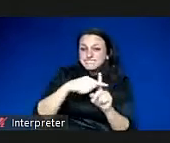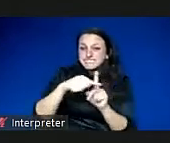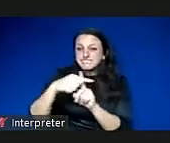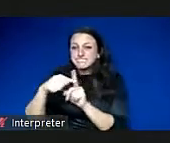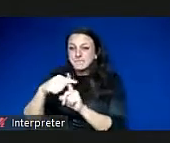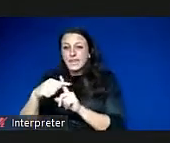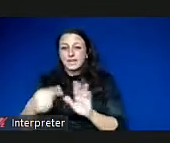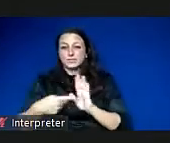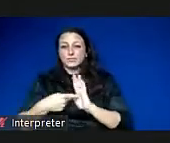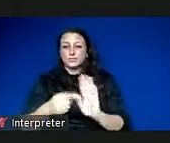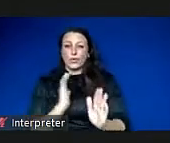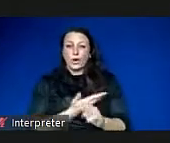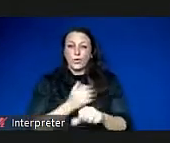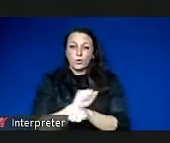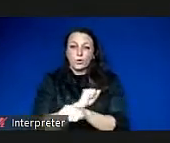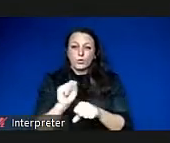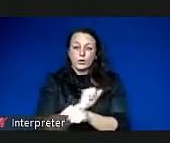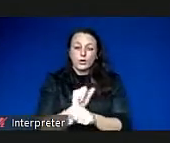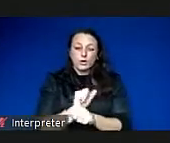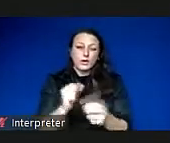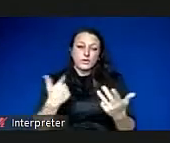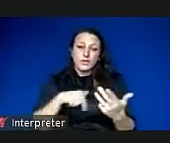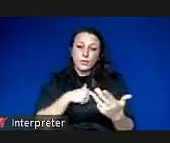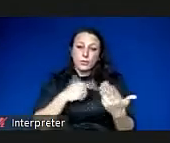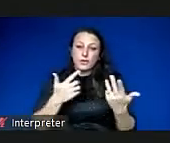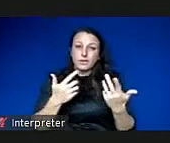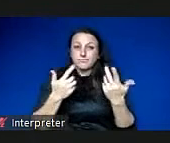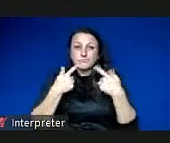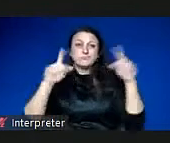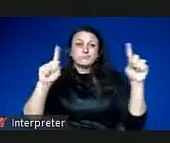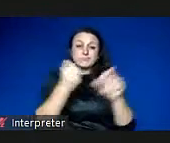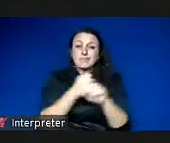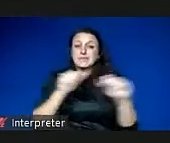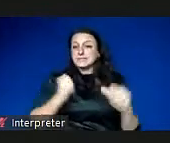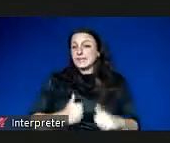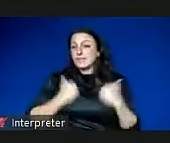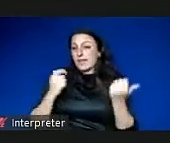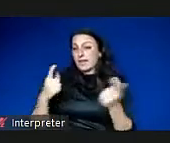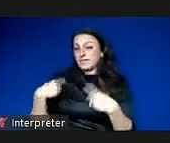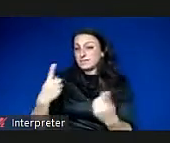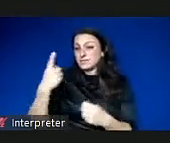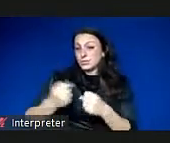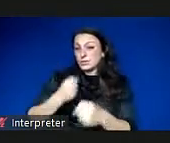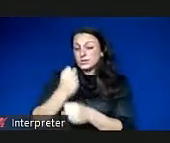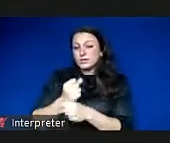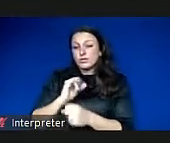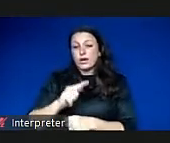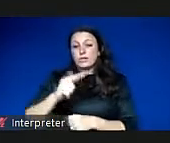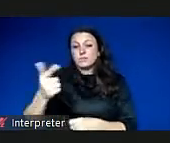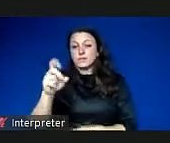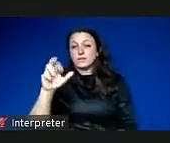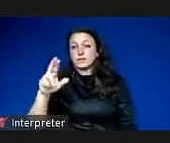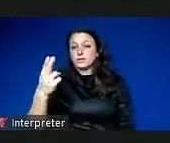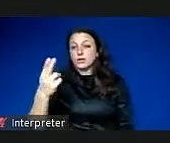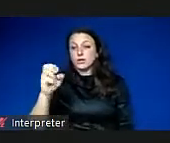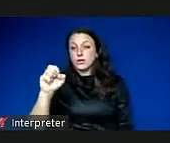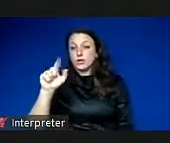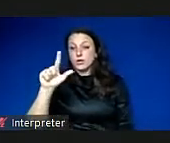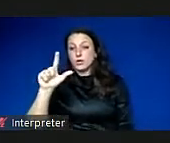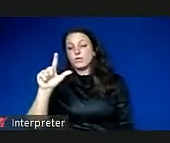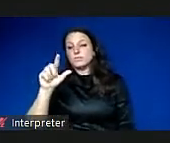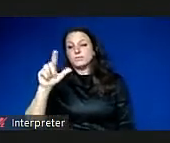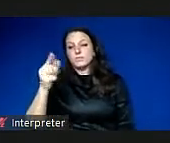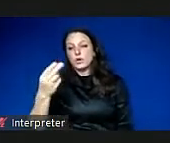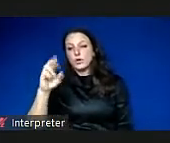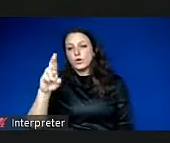countless lives over the course of the last year. And so now I'm going to turn it over to Dr. Rachel Herlihy to talk a bit more about this.